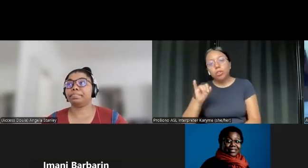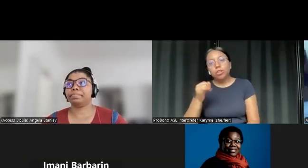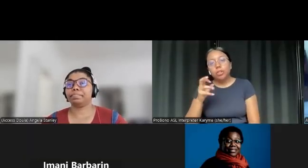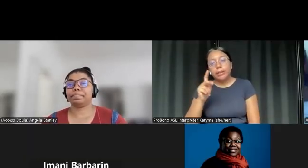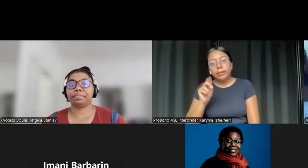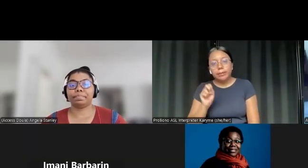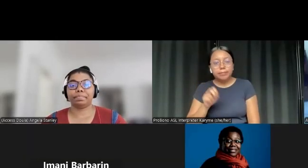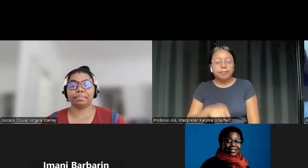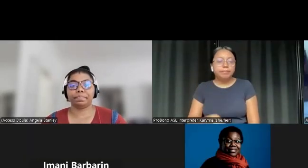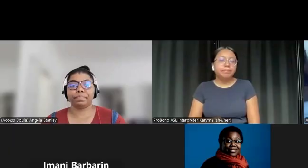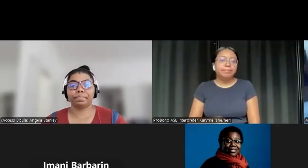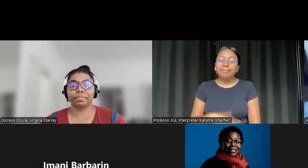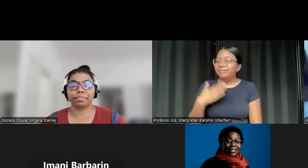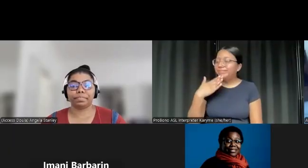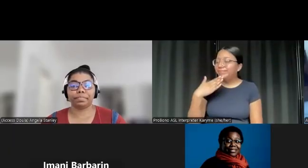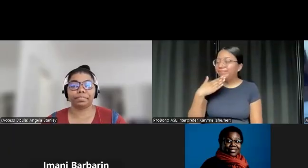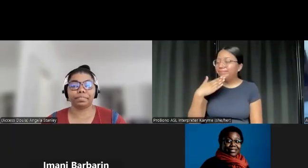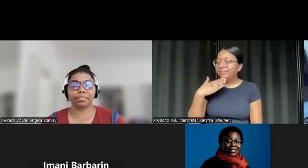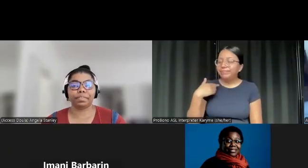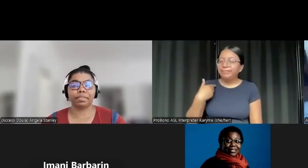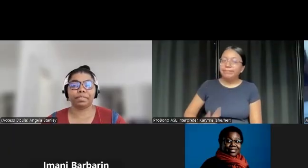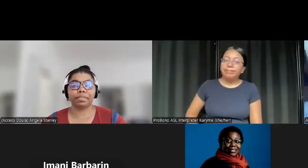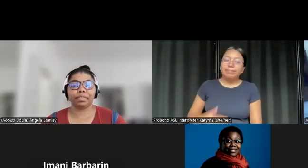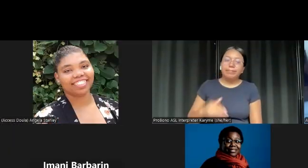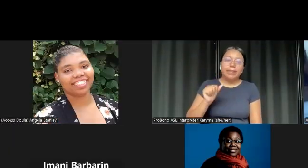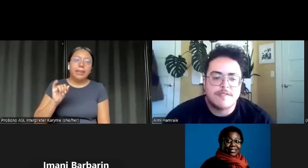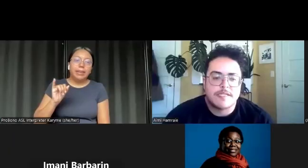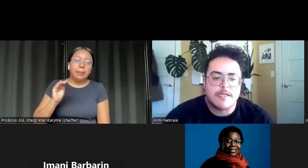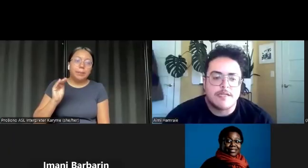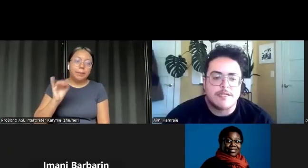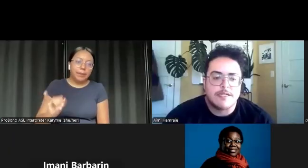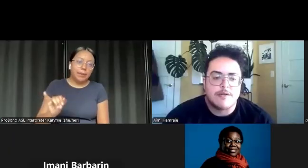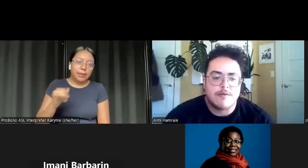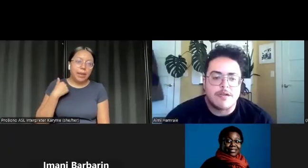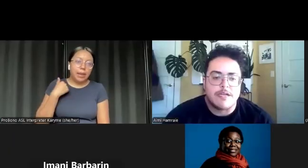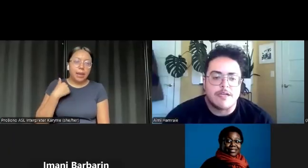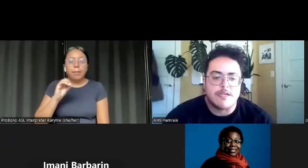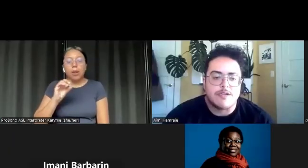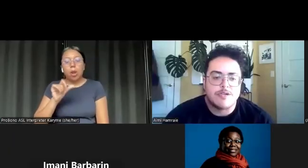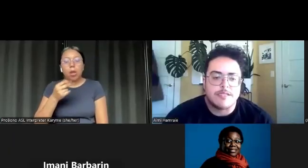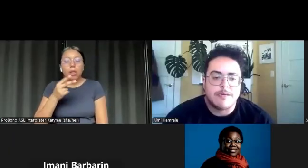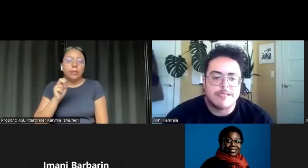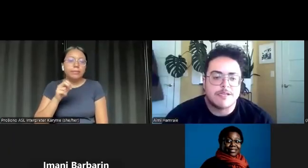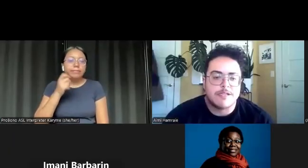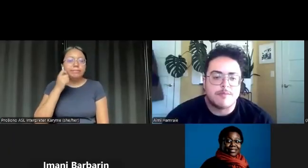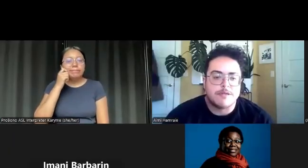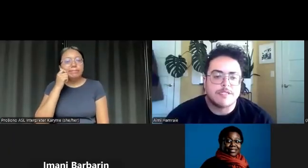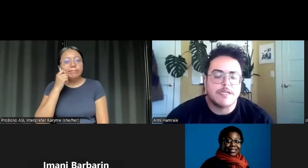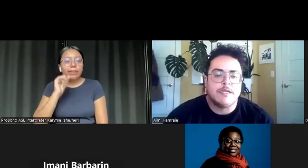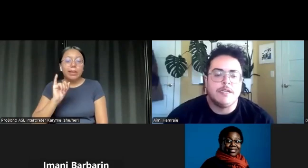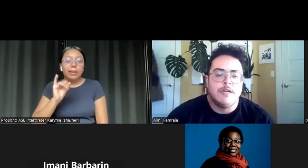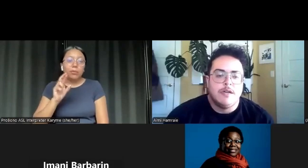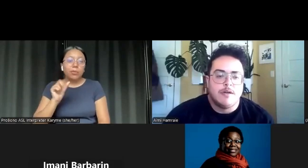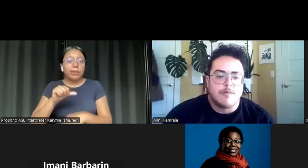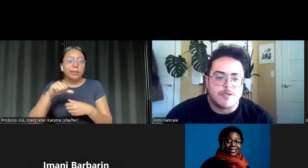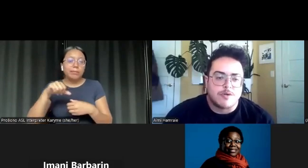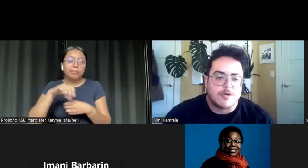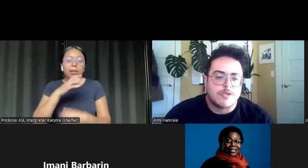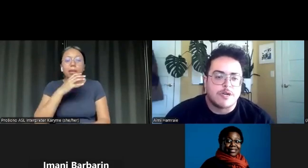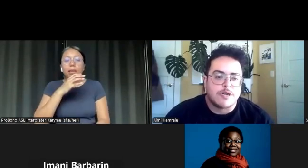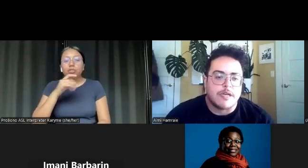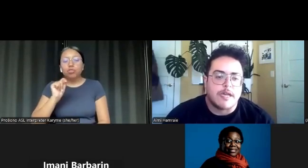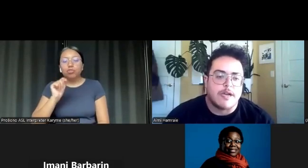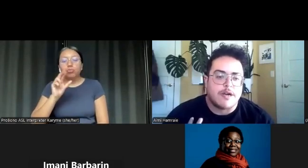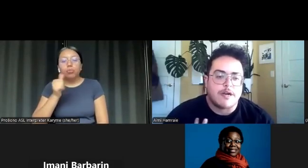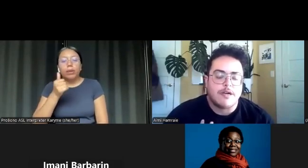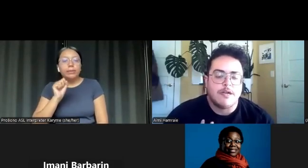Thank you, Angela. My name is Amy Hamrai. I'm an olive-skinned Iranian transmasculine person with short,